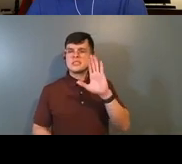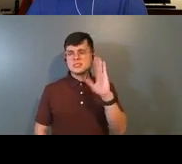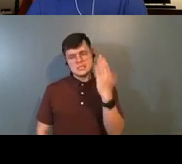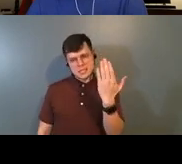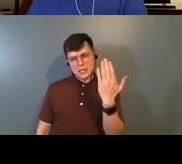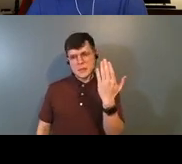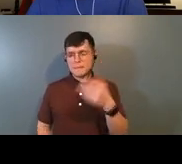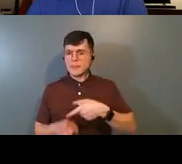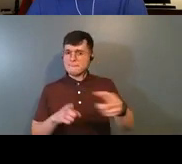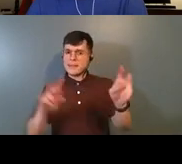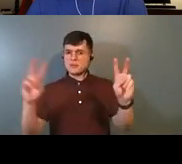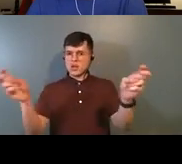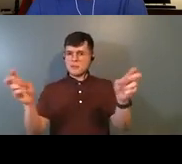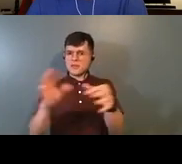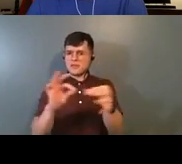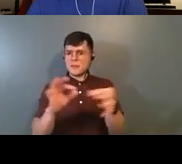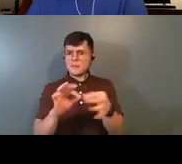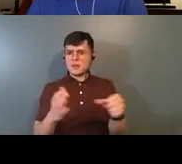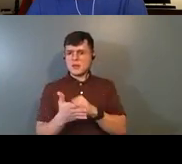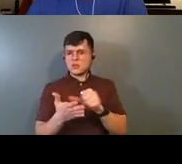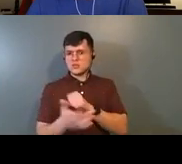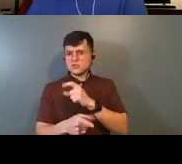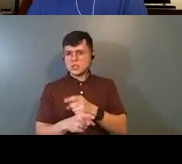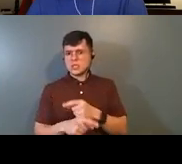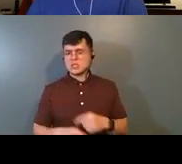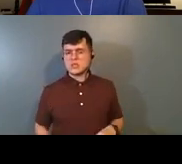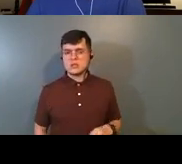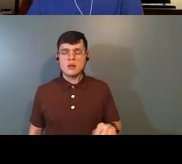main topic of the page. Visited link by, visited link graphic logo.